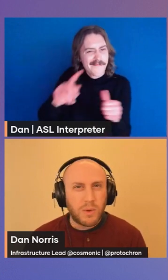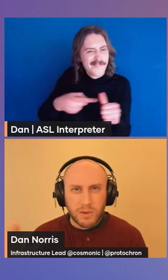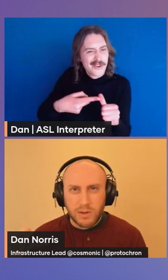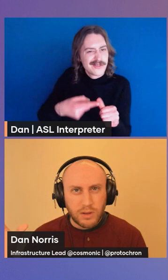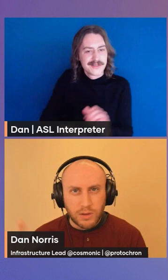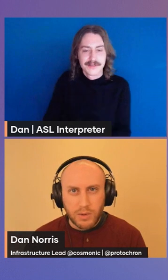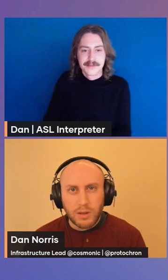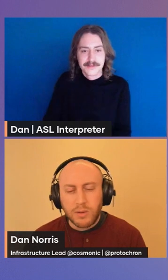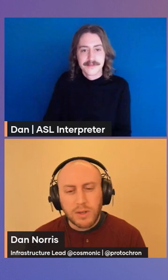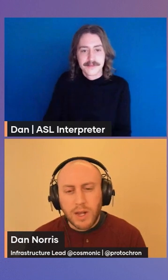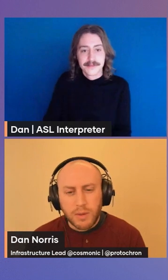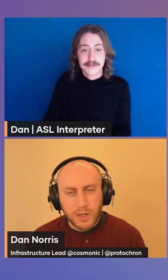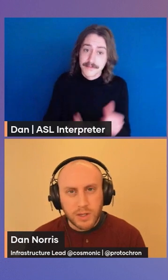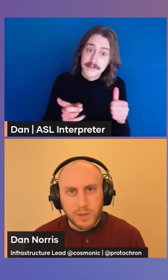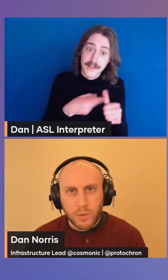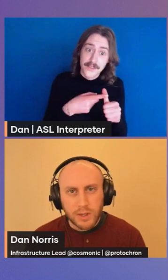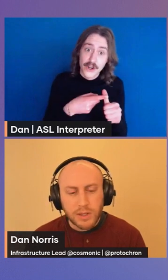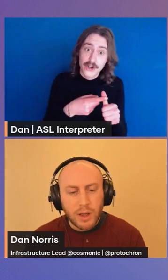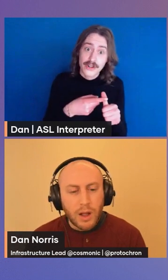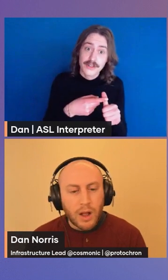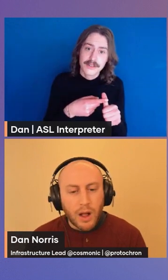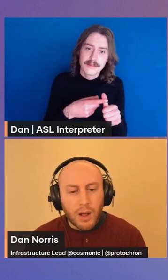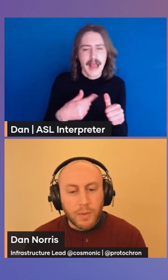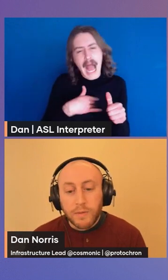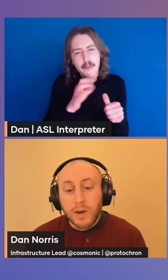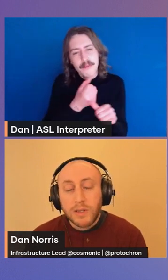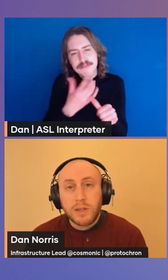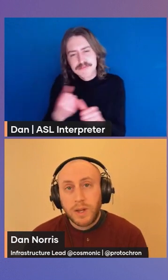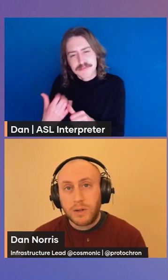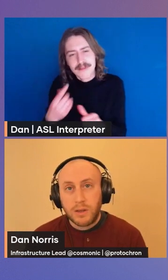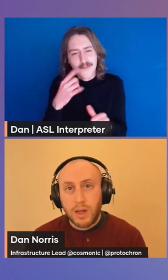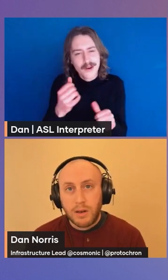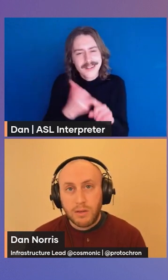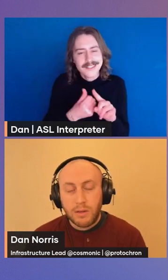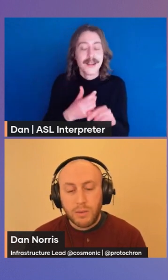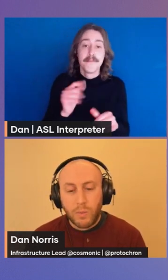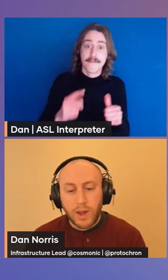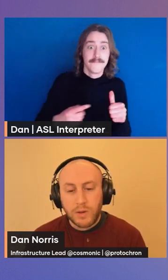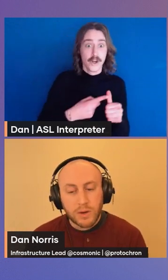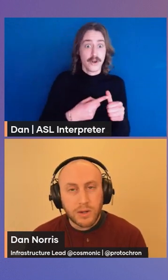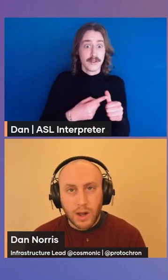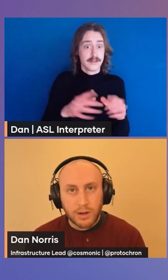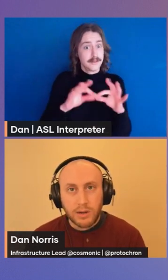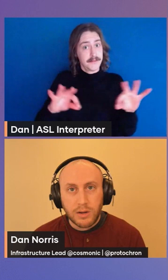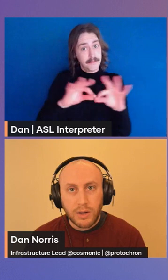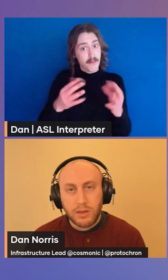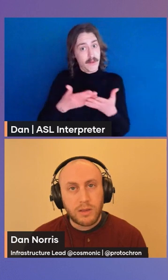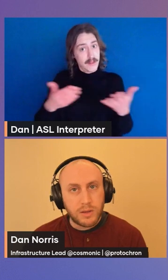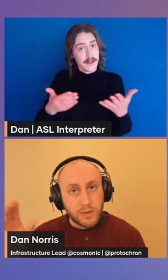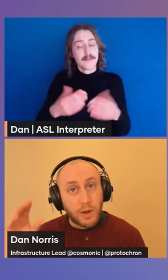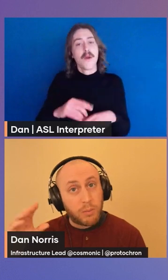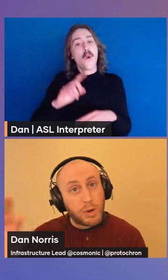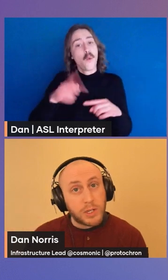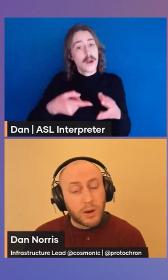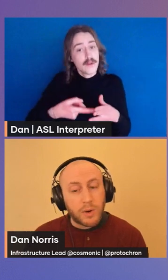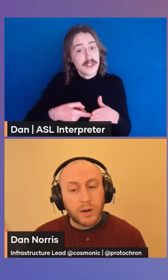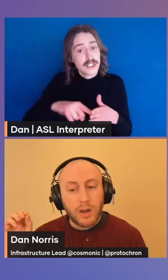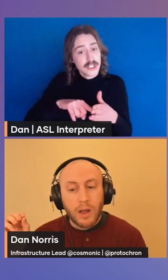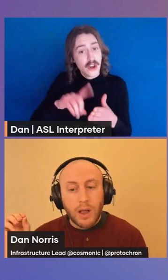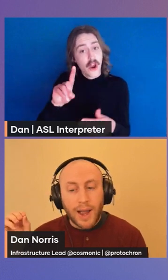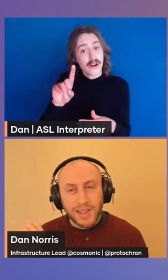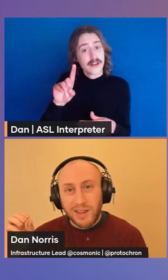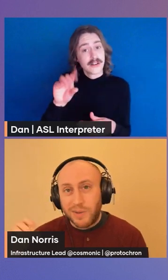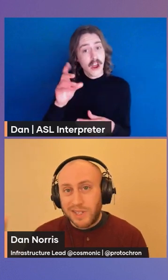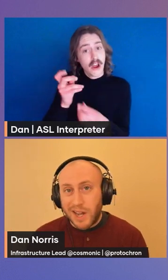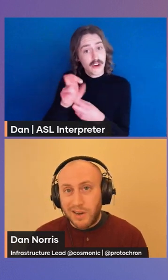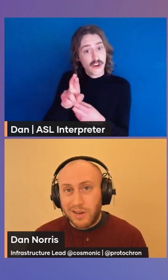I'll go into depth on each of these points. But the first is to make sure that when you start Docker, the default bridge network